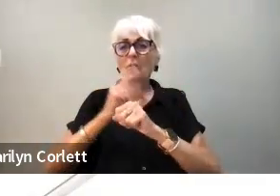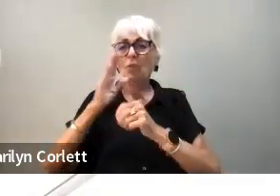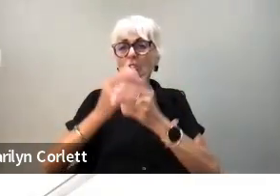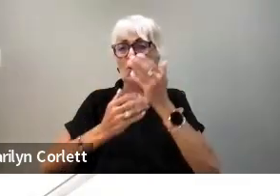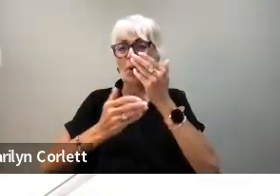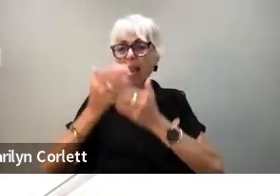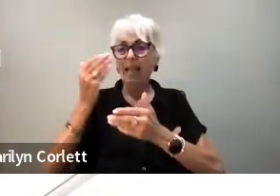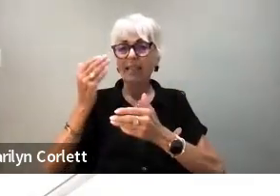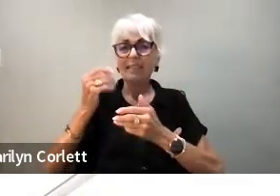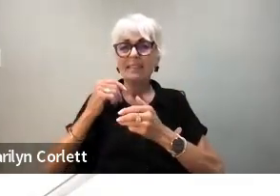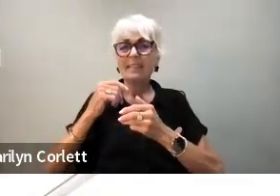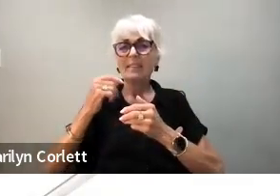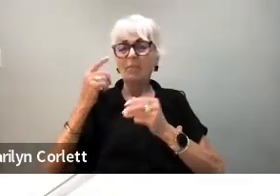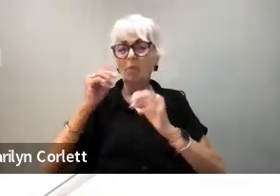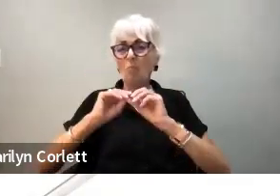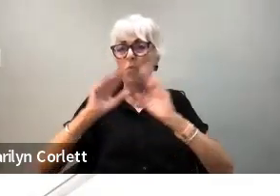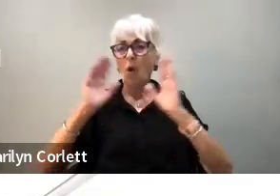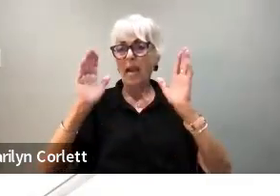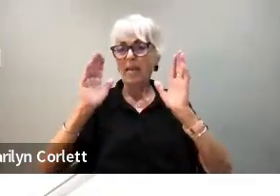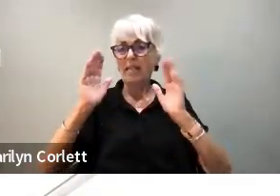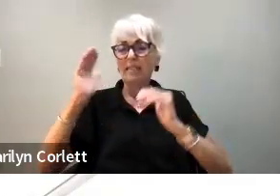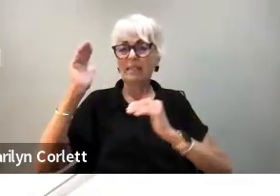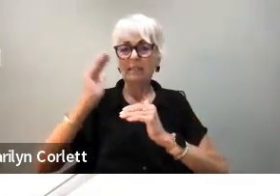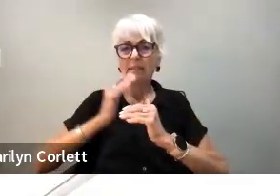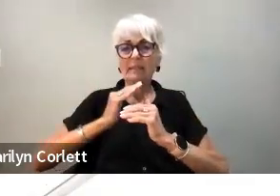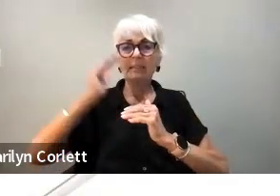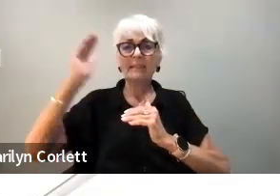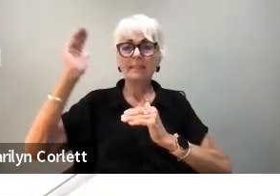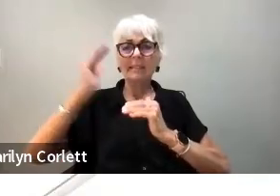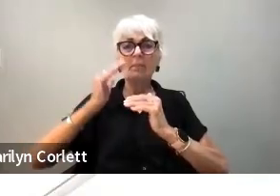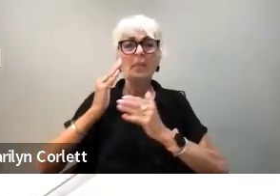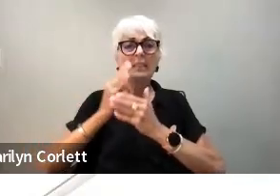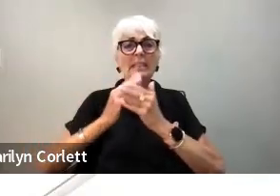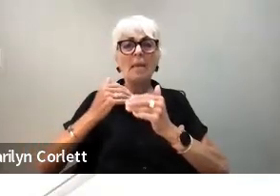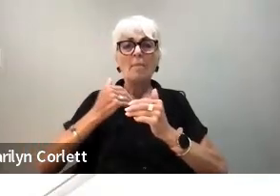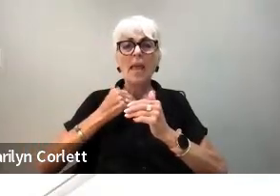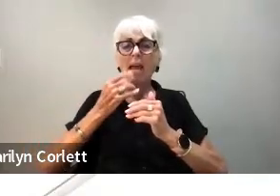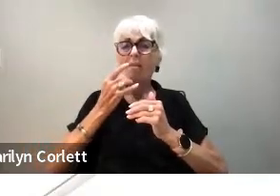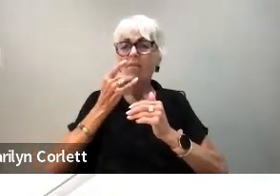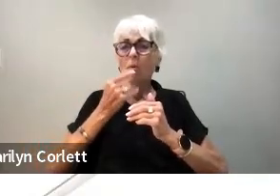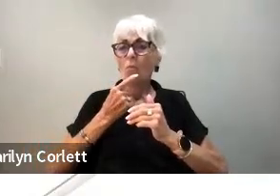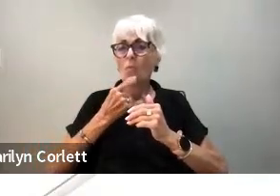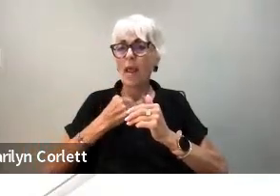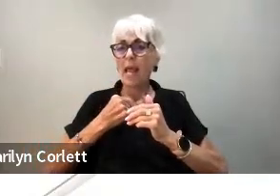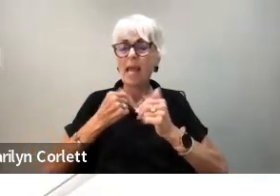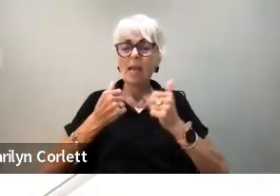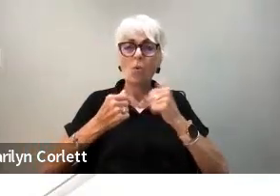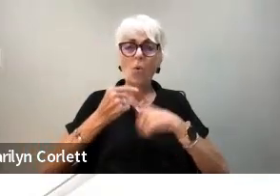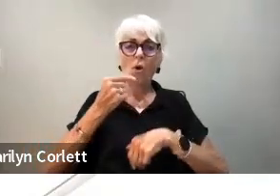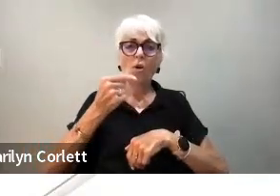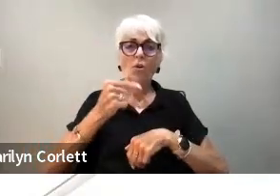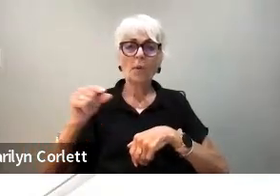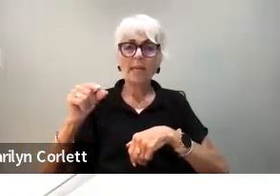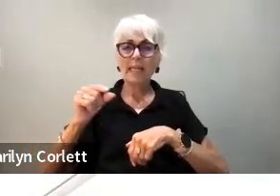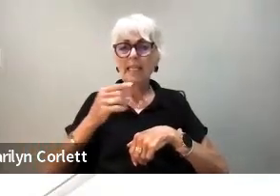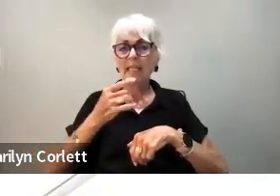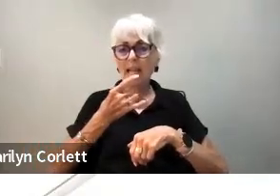there. So for brightness, um, some headlamps come with red lights on them or green lights